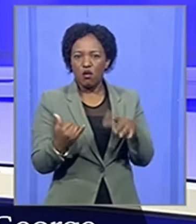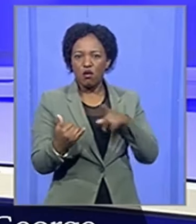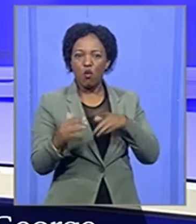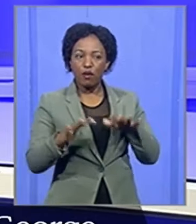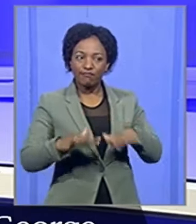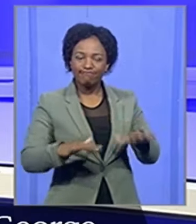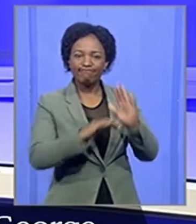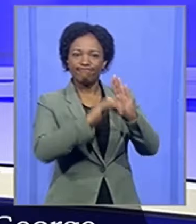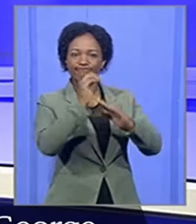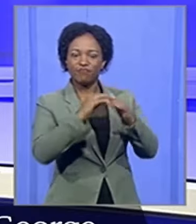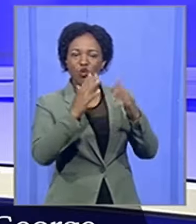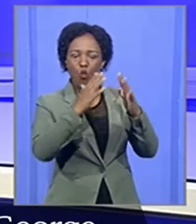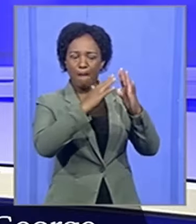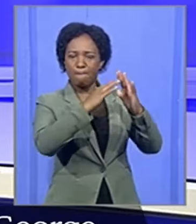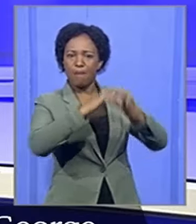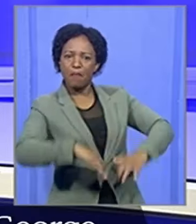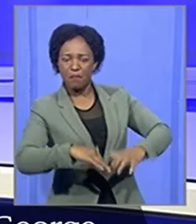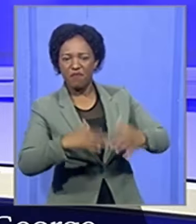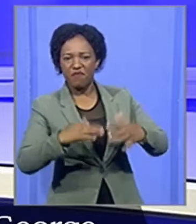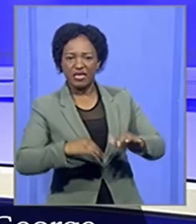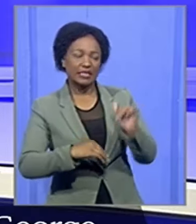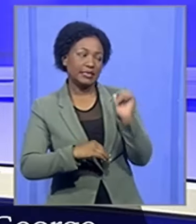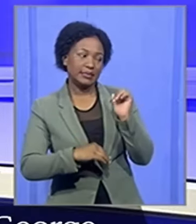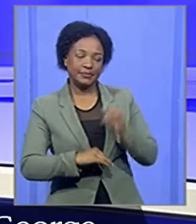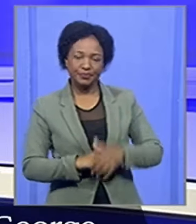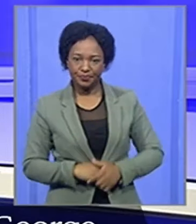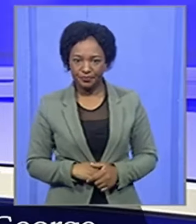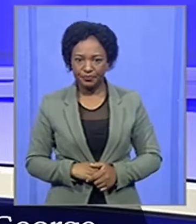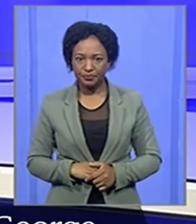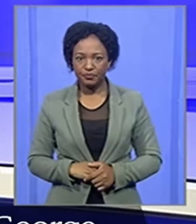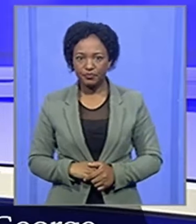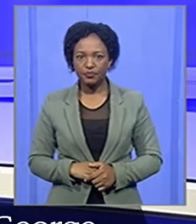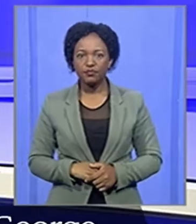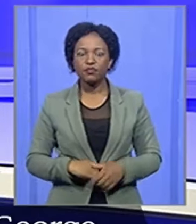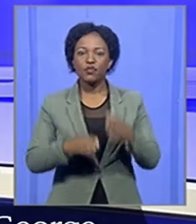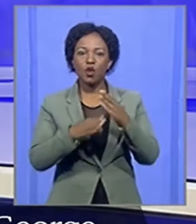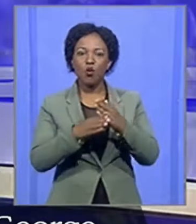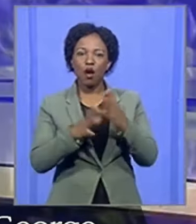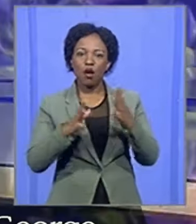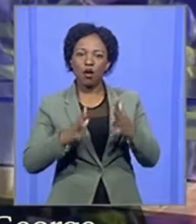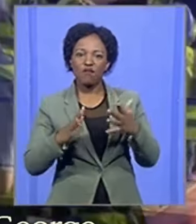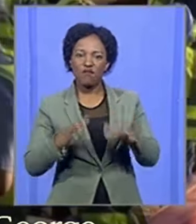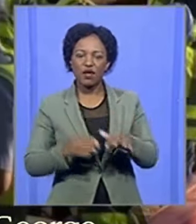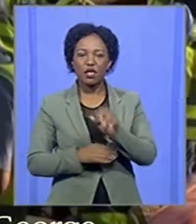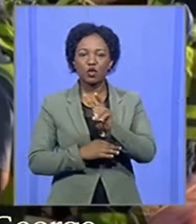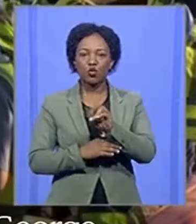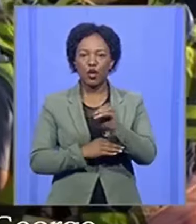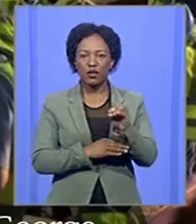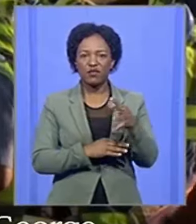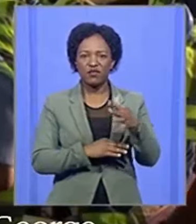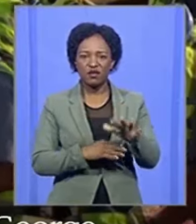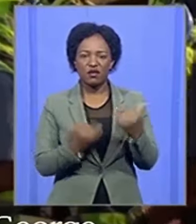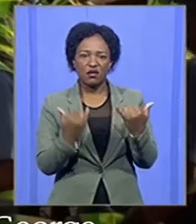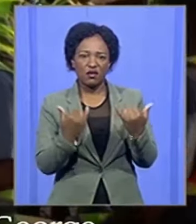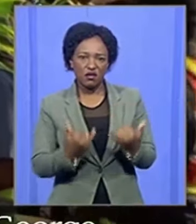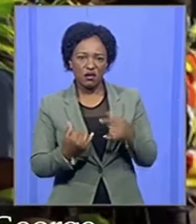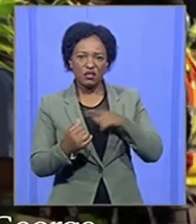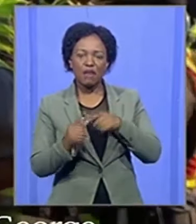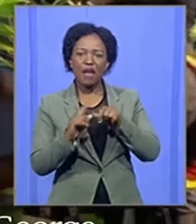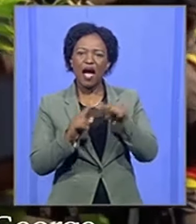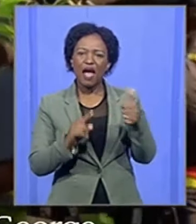leo la tiragale ge moago wo o phuhlama letšatšing la maabane. Bašomi ba go feta 200 ba tlhakodišo ka thušano le dimpša